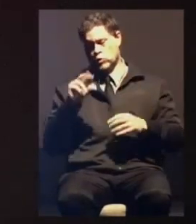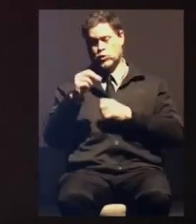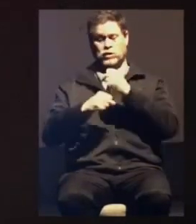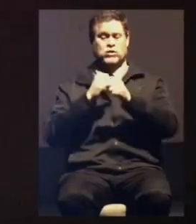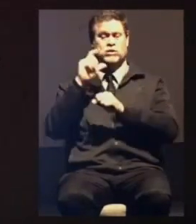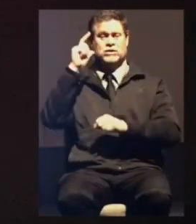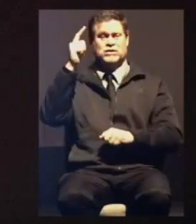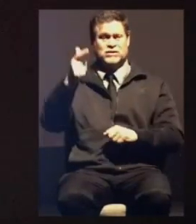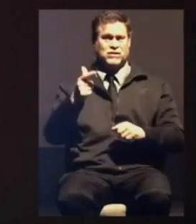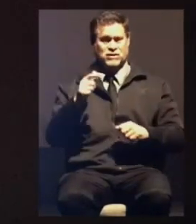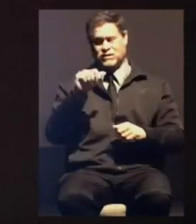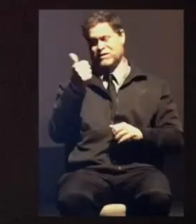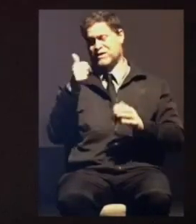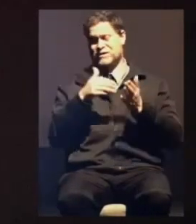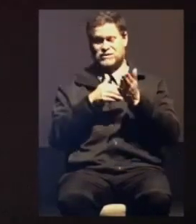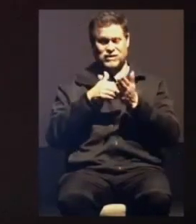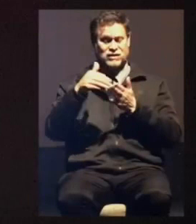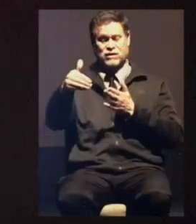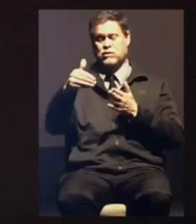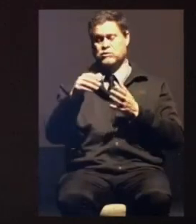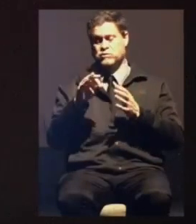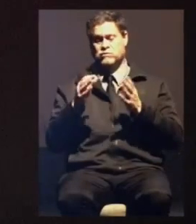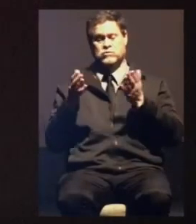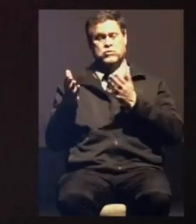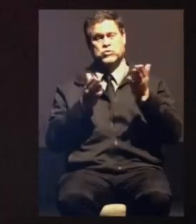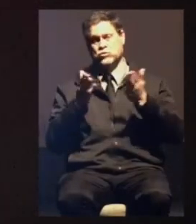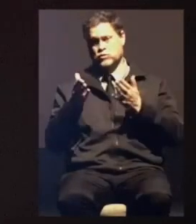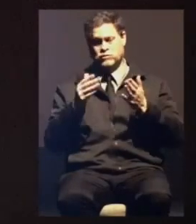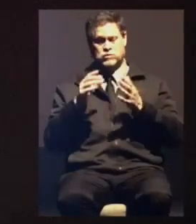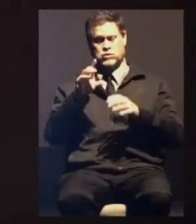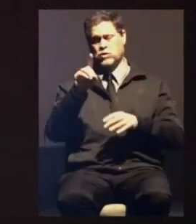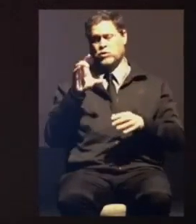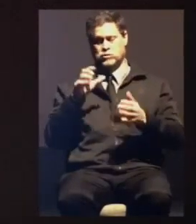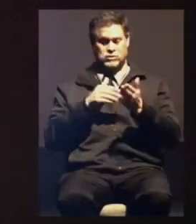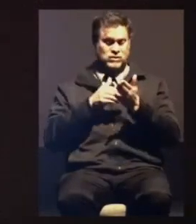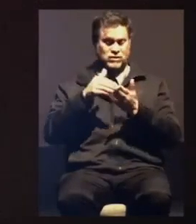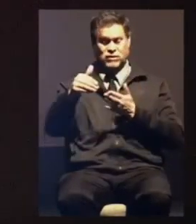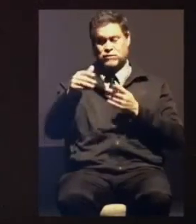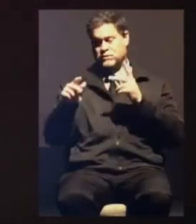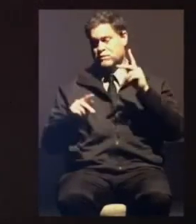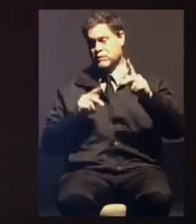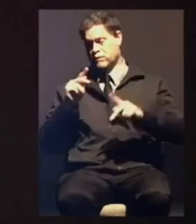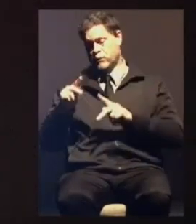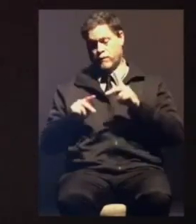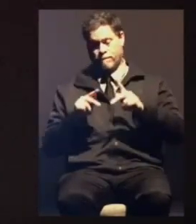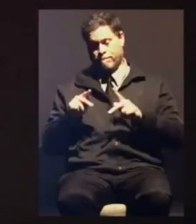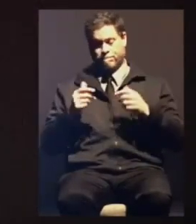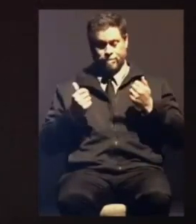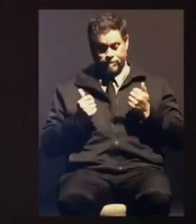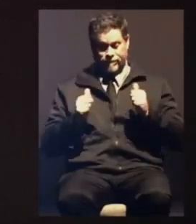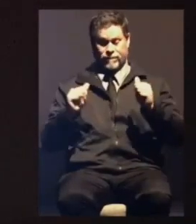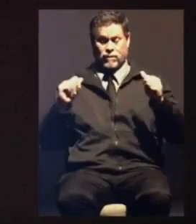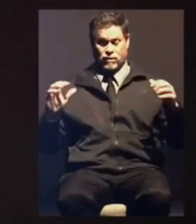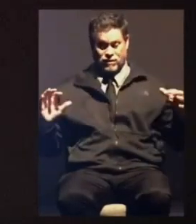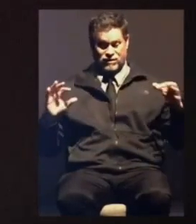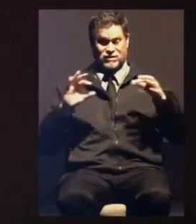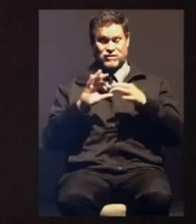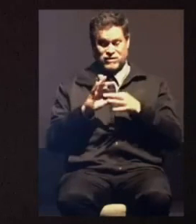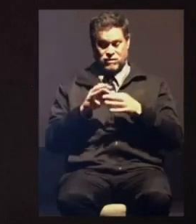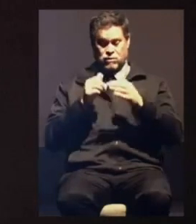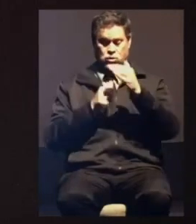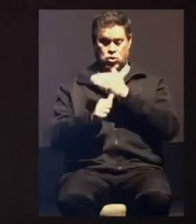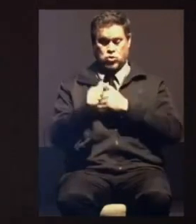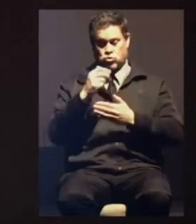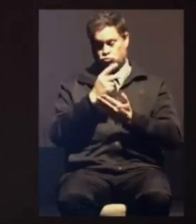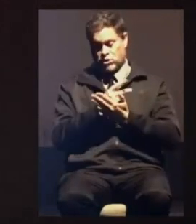later, we've had tens of thousands of students and served hundreds of thousands of people. And trying to connect undergraduates